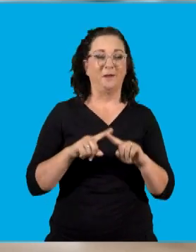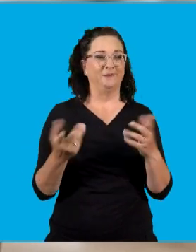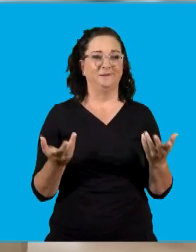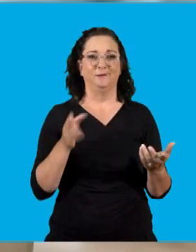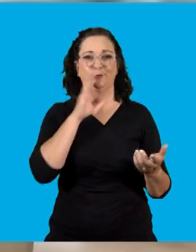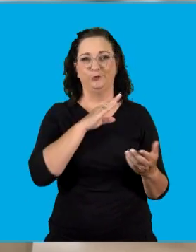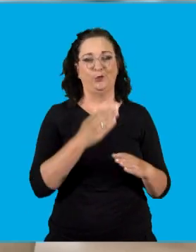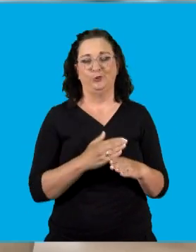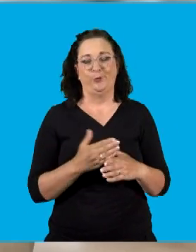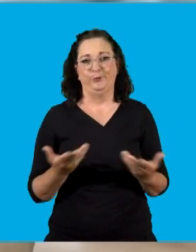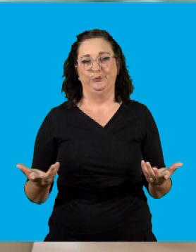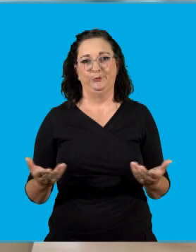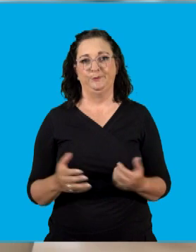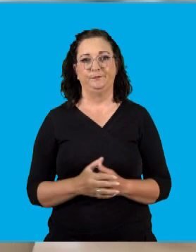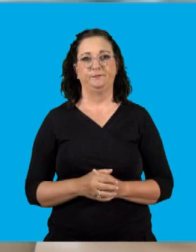there for them.